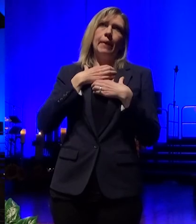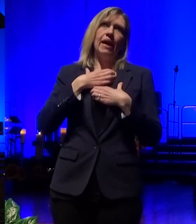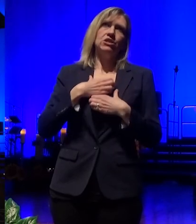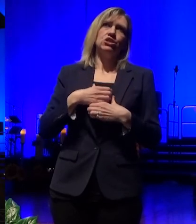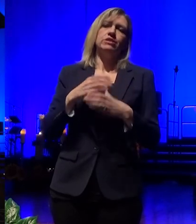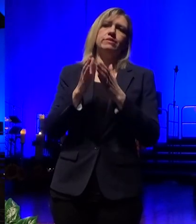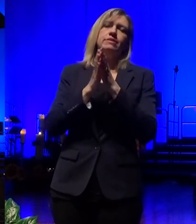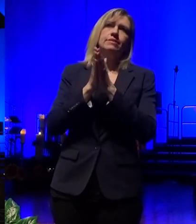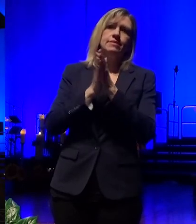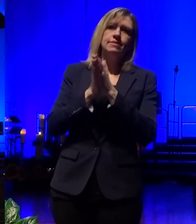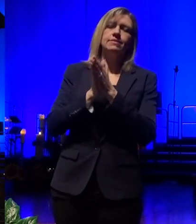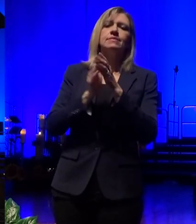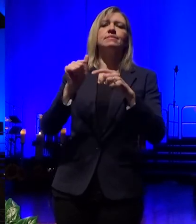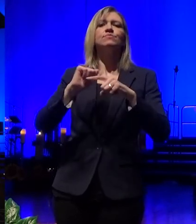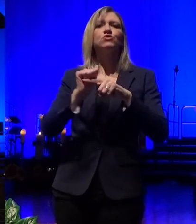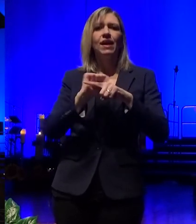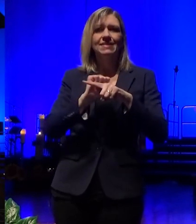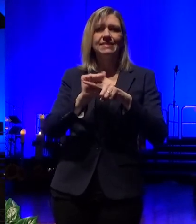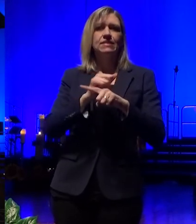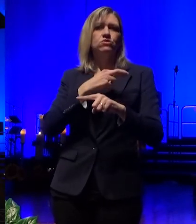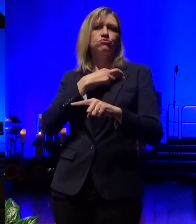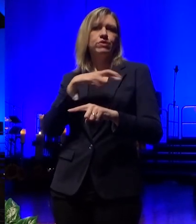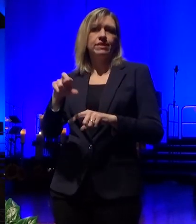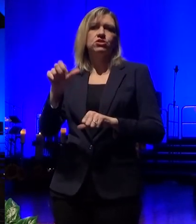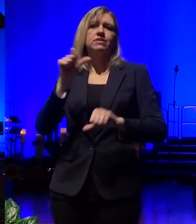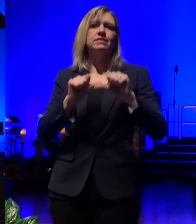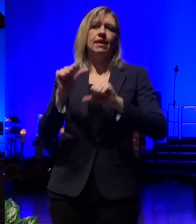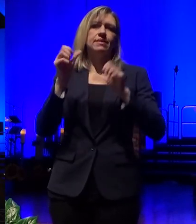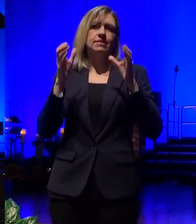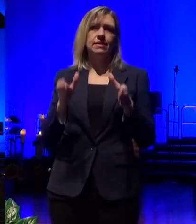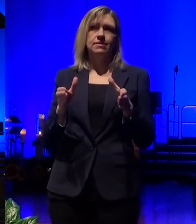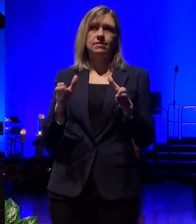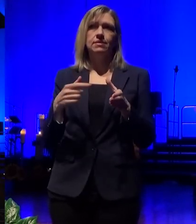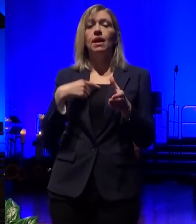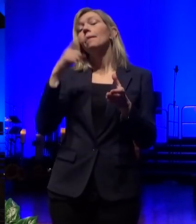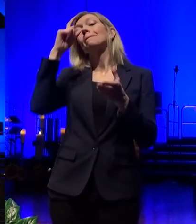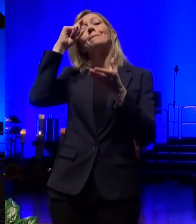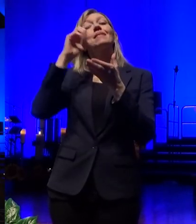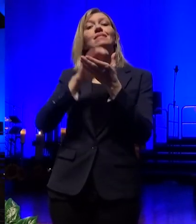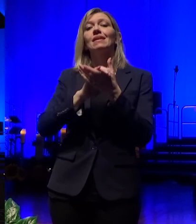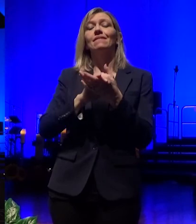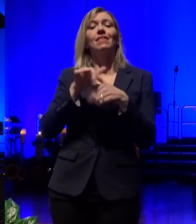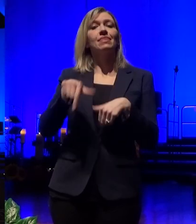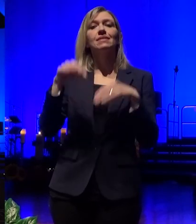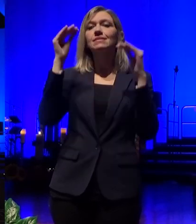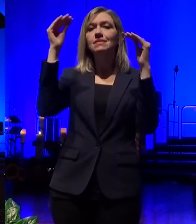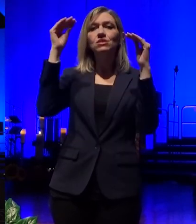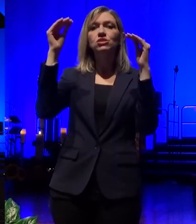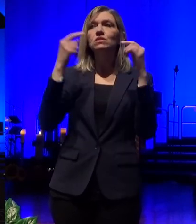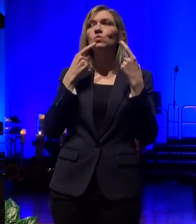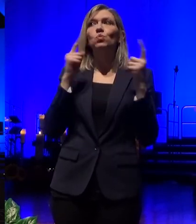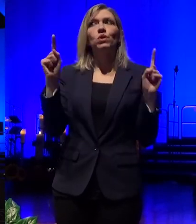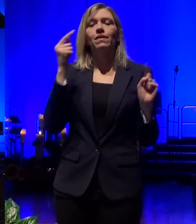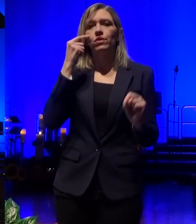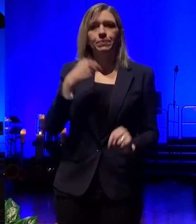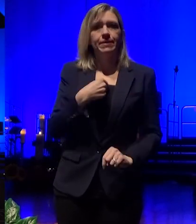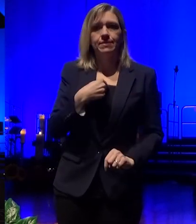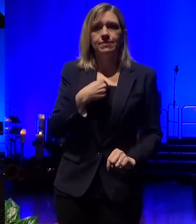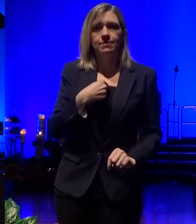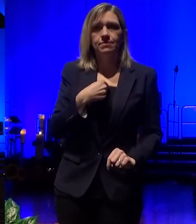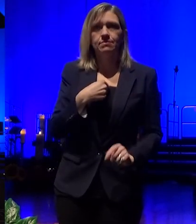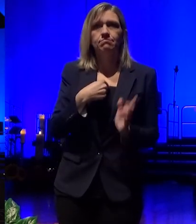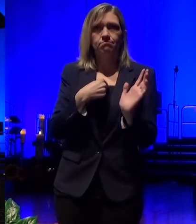passionate, practicing religious scientist. I believe in these teachings. They work for me.